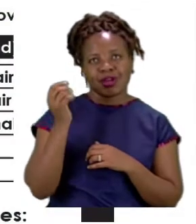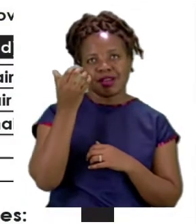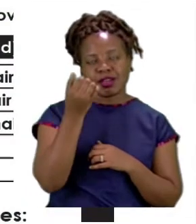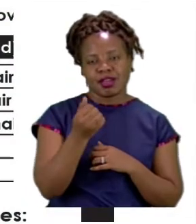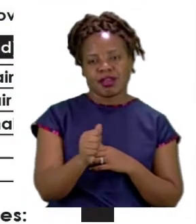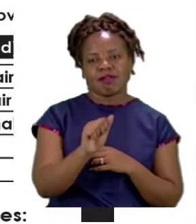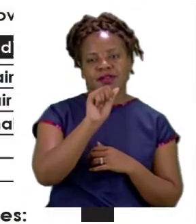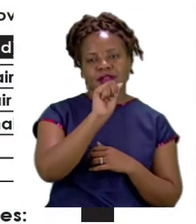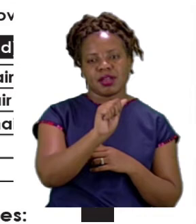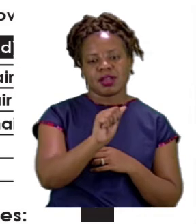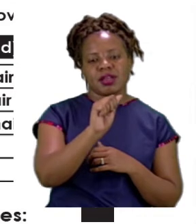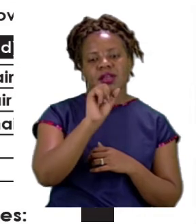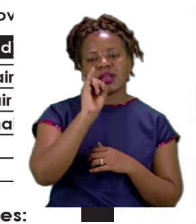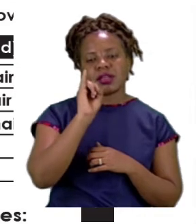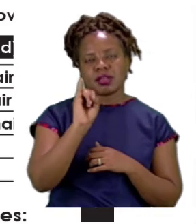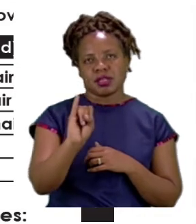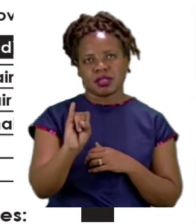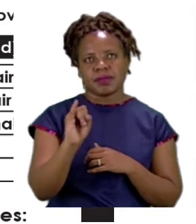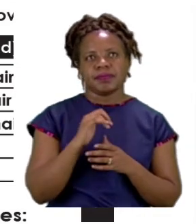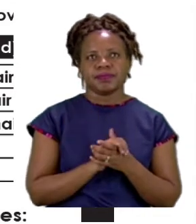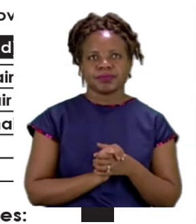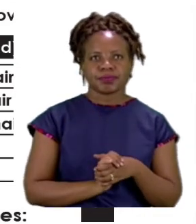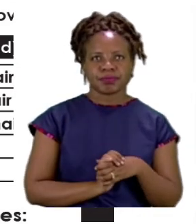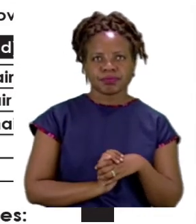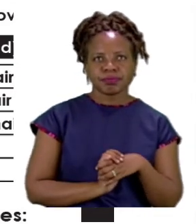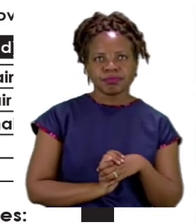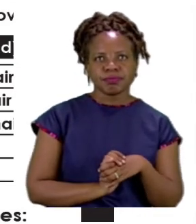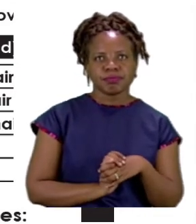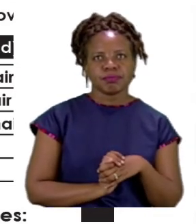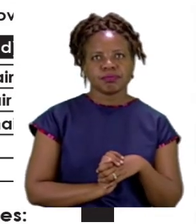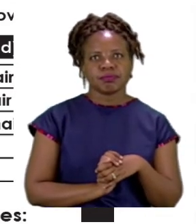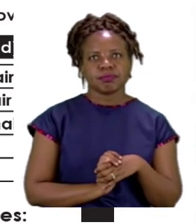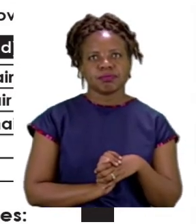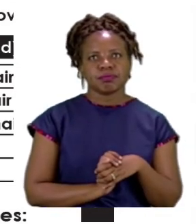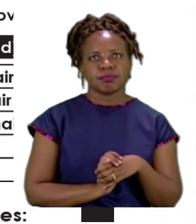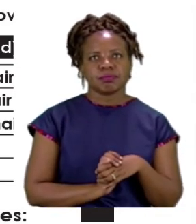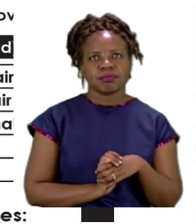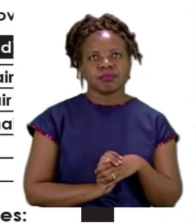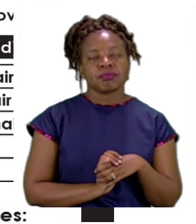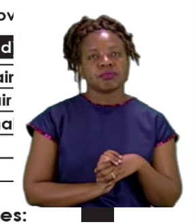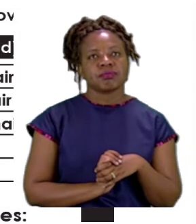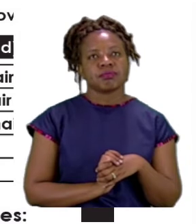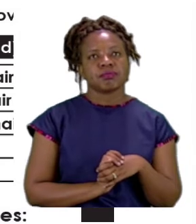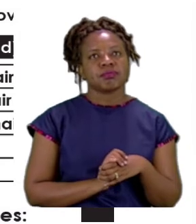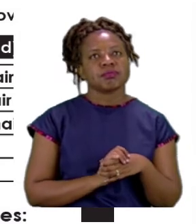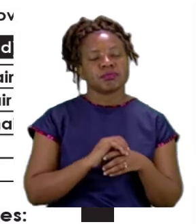below. It is saying, underline the words seen in the table in the story